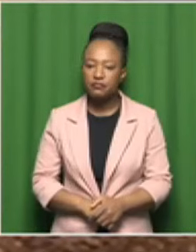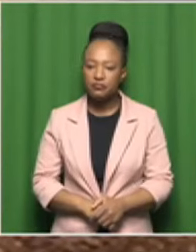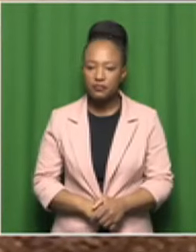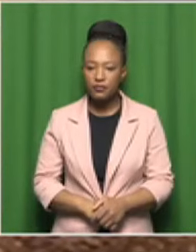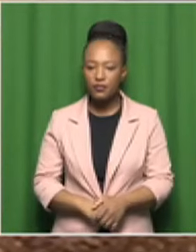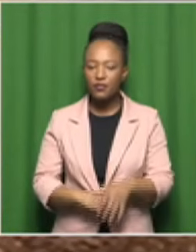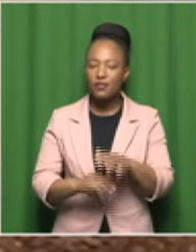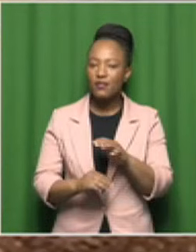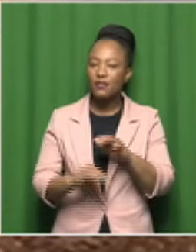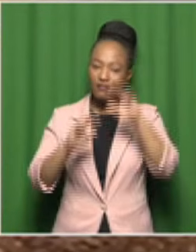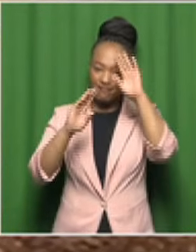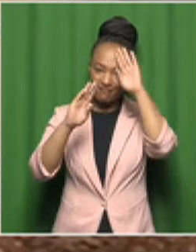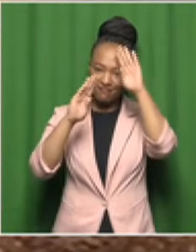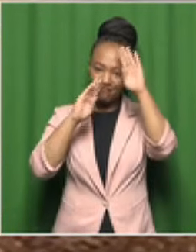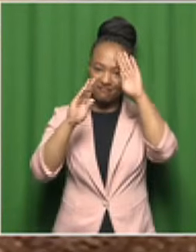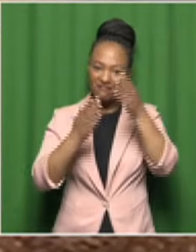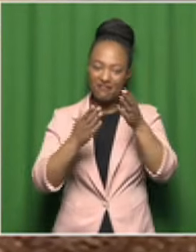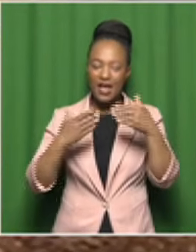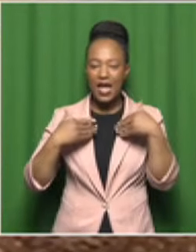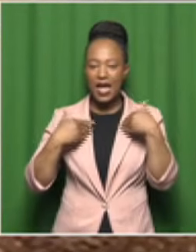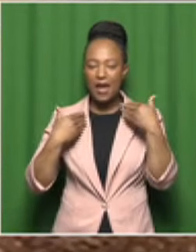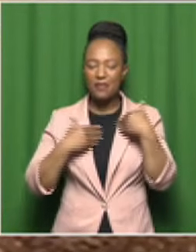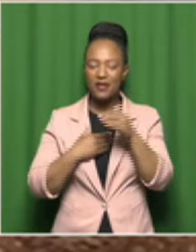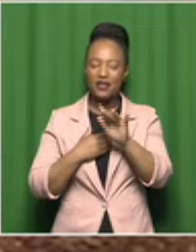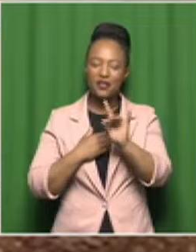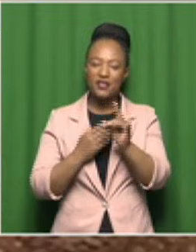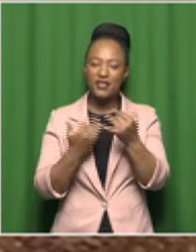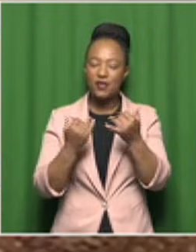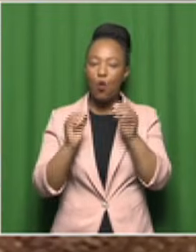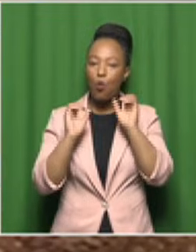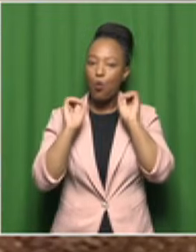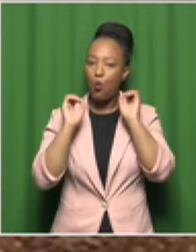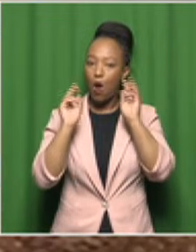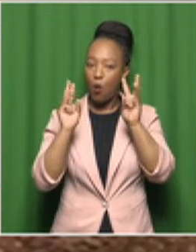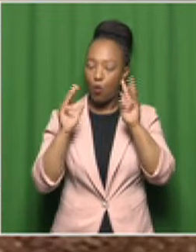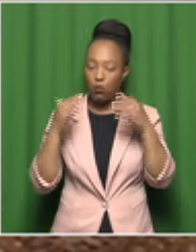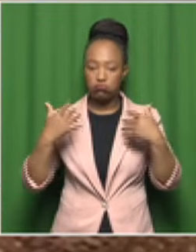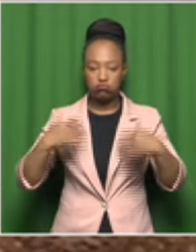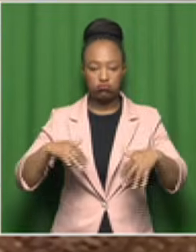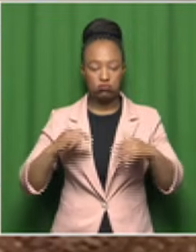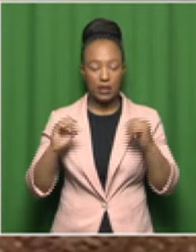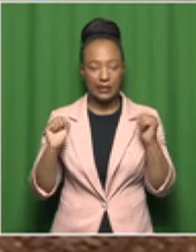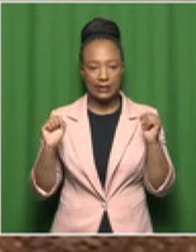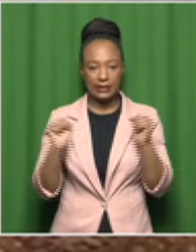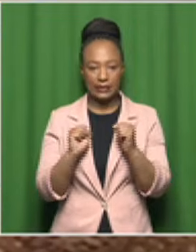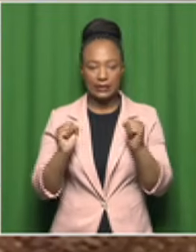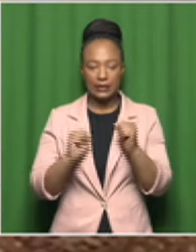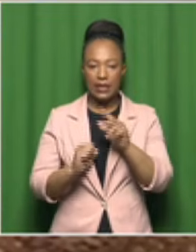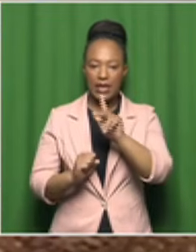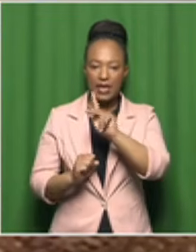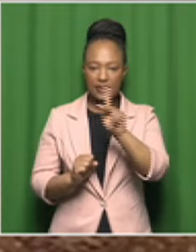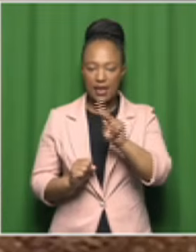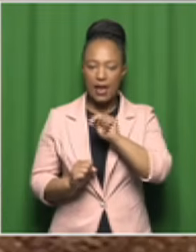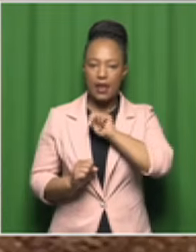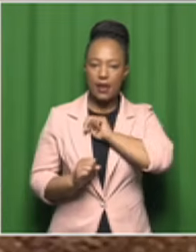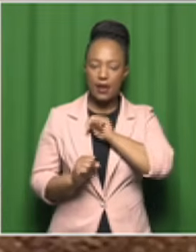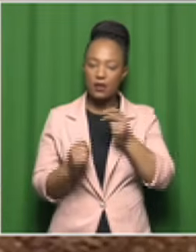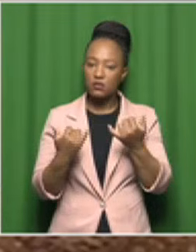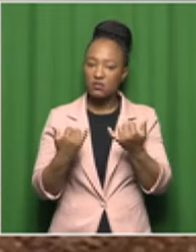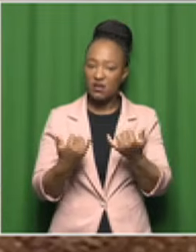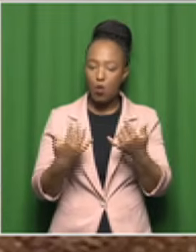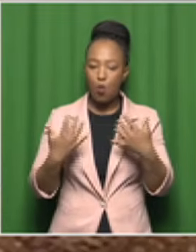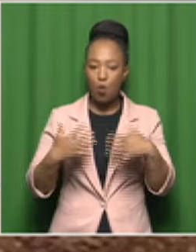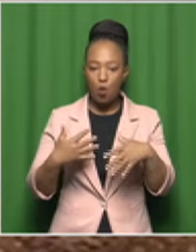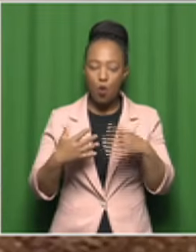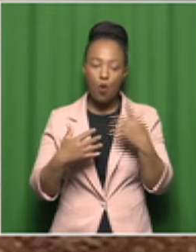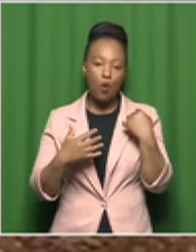Good morning. Happy Tuesday. Wow, it's a cold one, isn't it, across the country? Let's start in KZN with heavy snowfall arriving